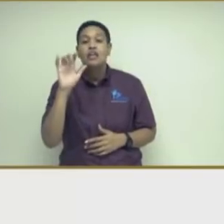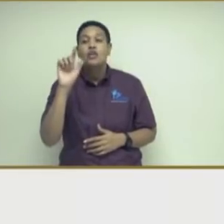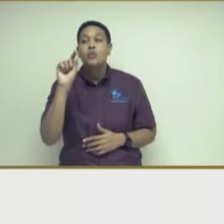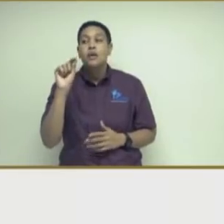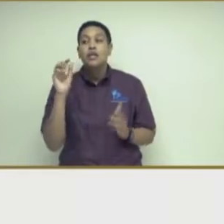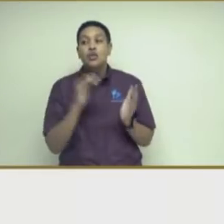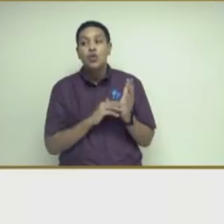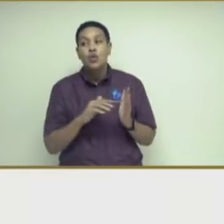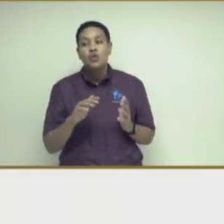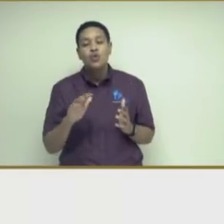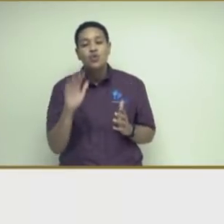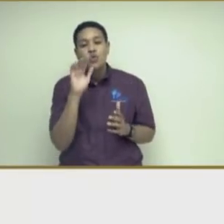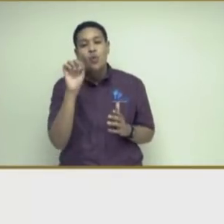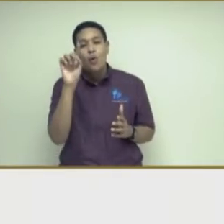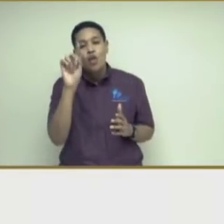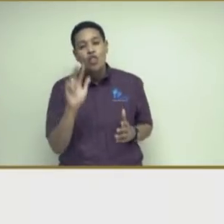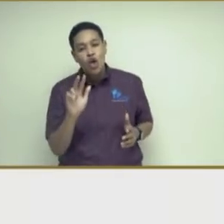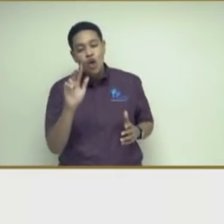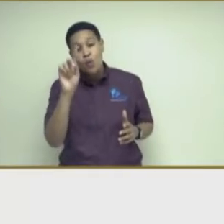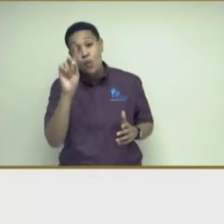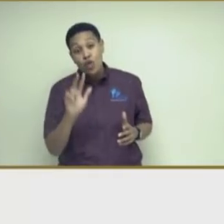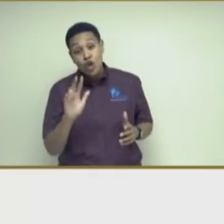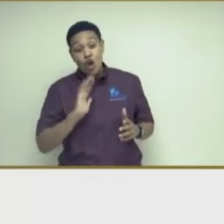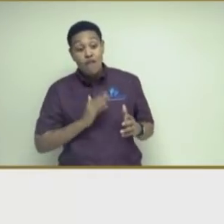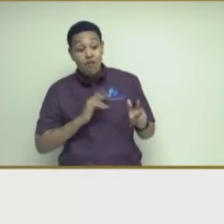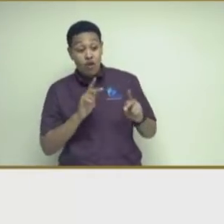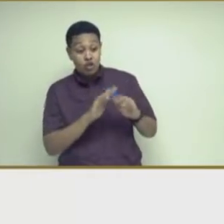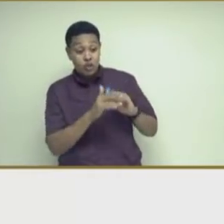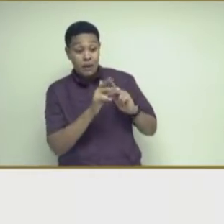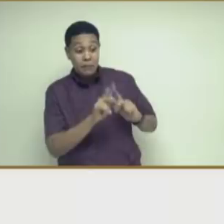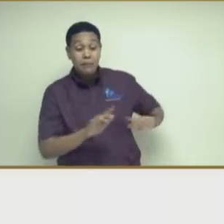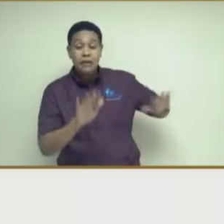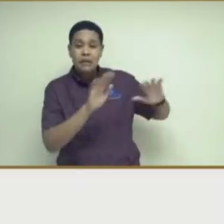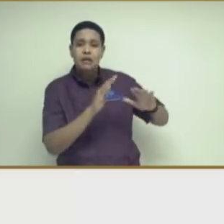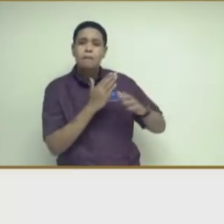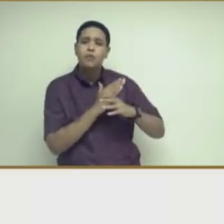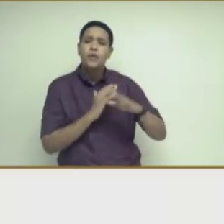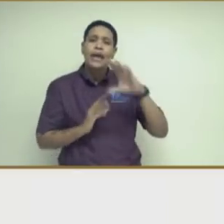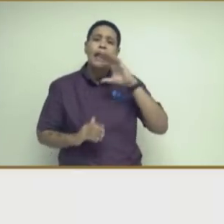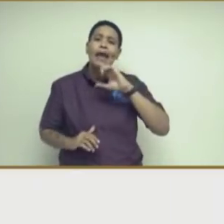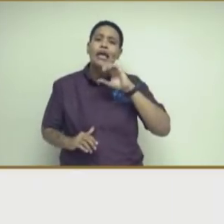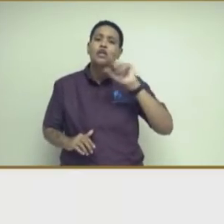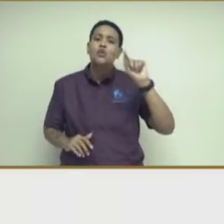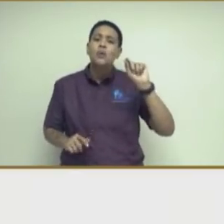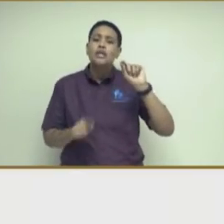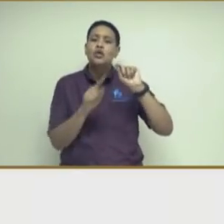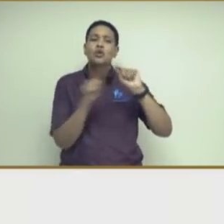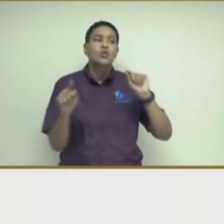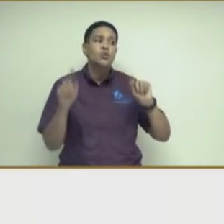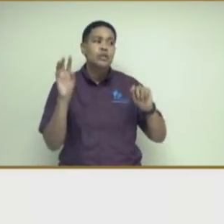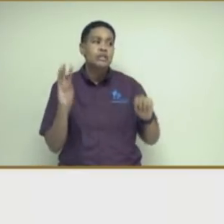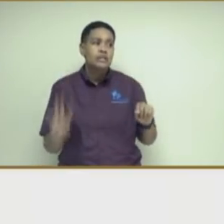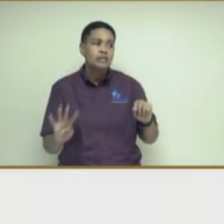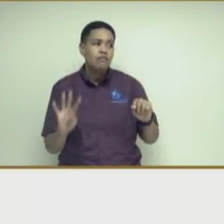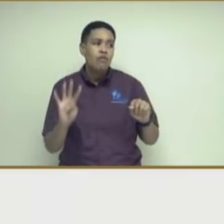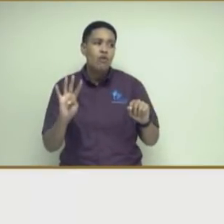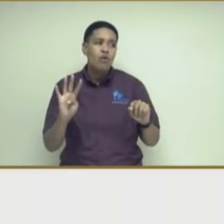820,587, or roughly a third of our population between the ages of 20 and